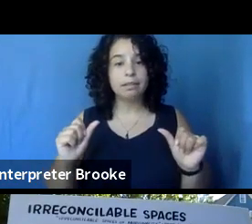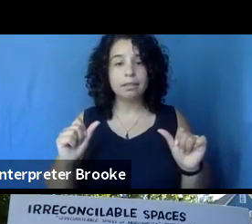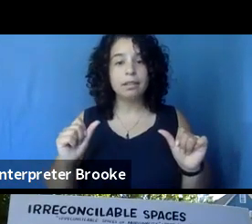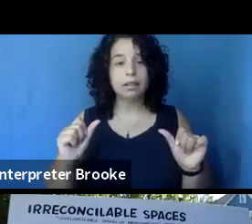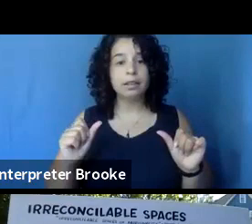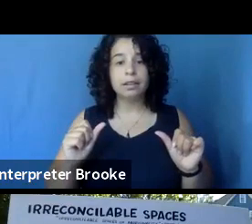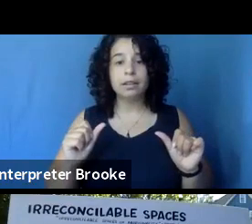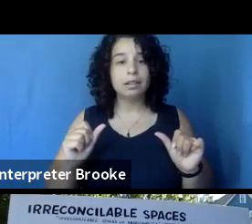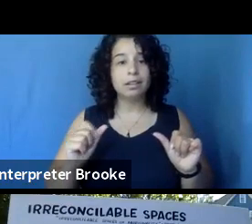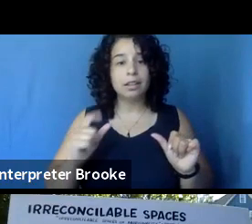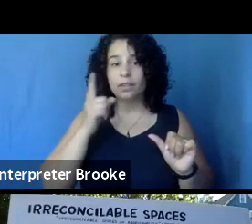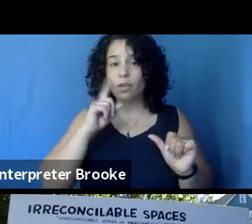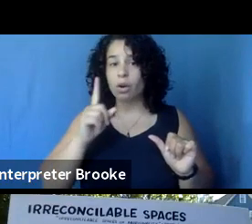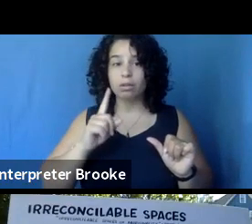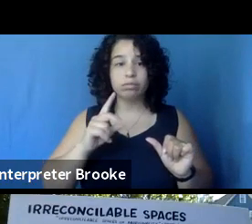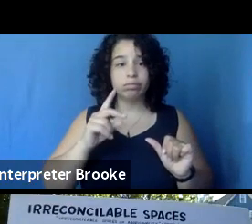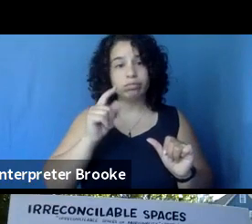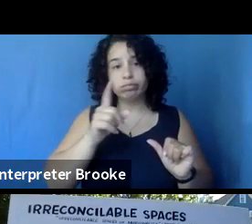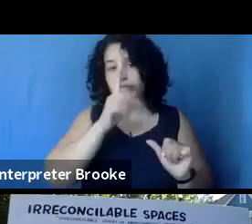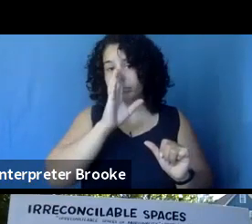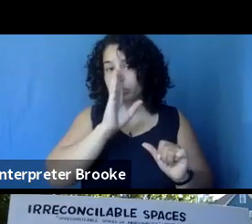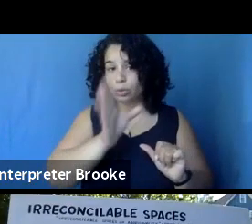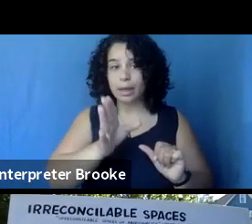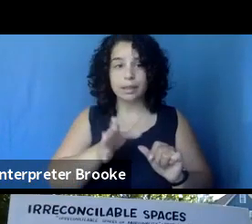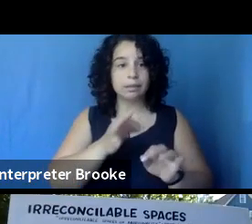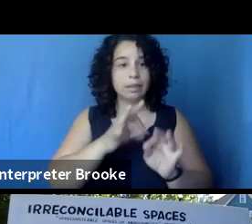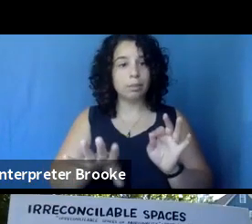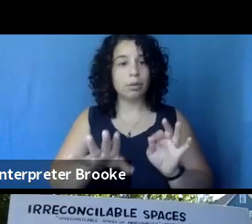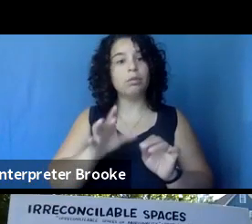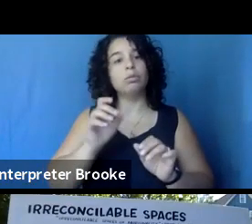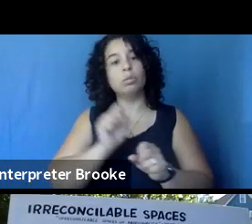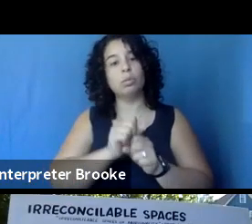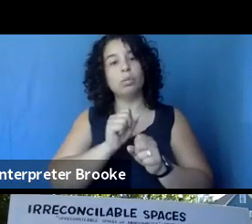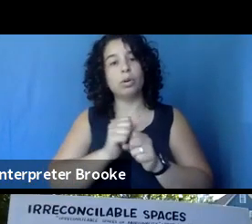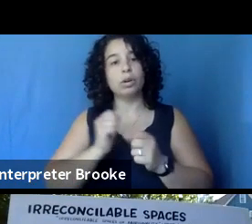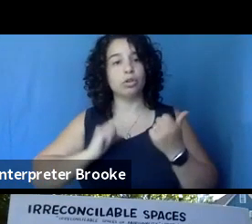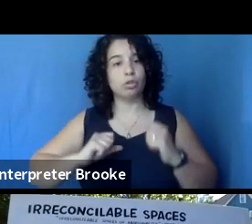straight up dramaturgy. And